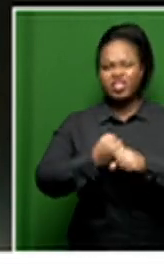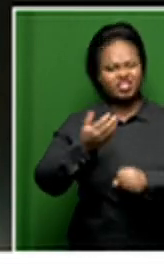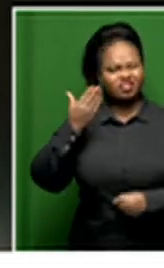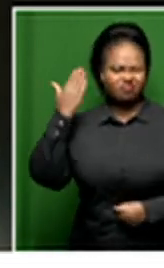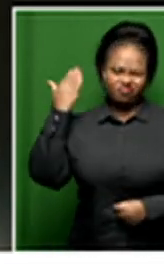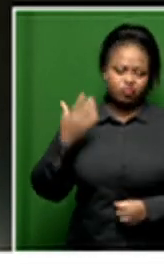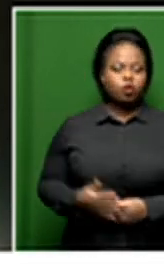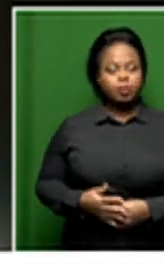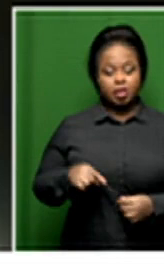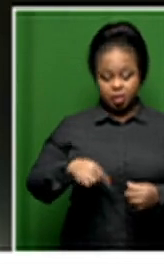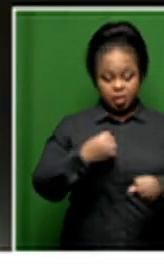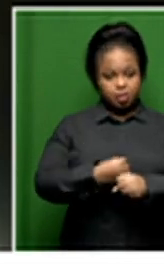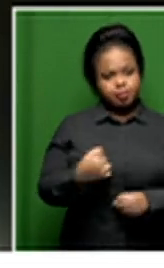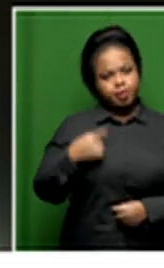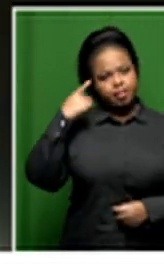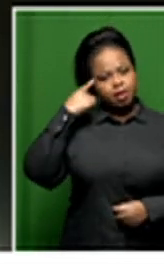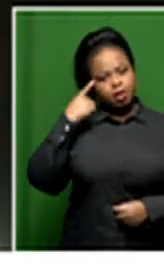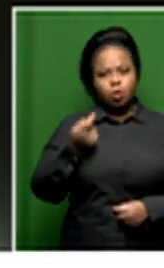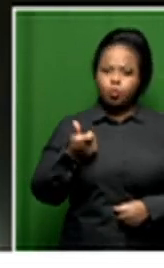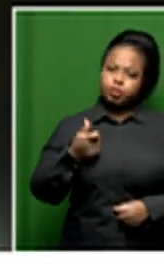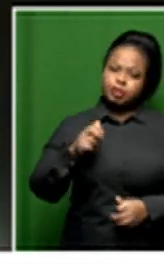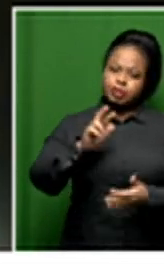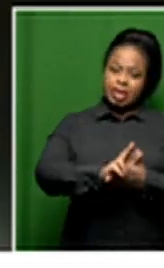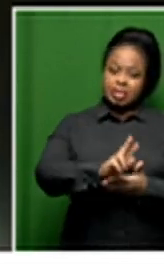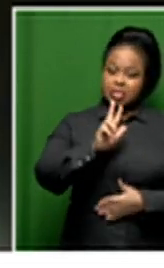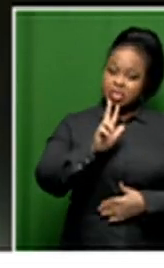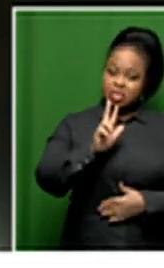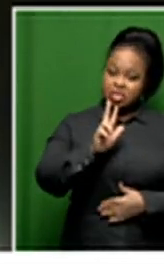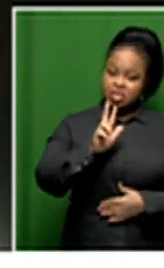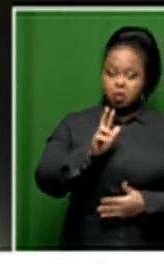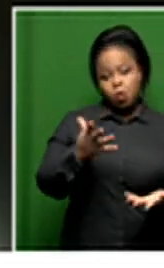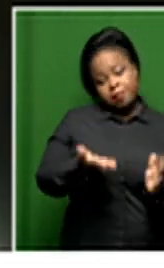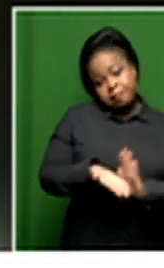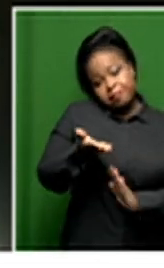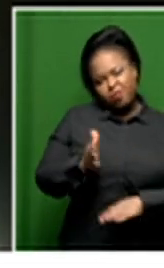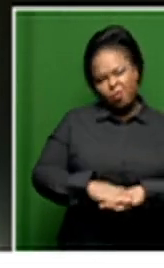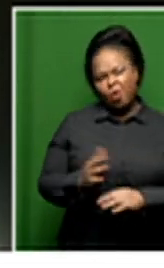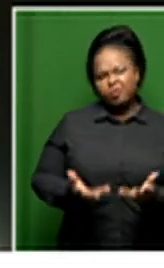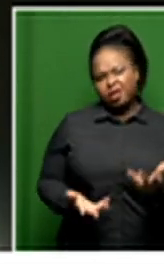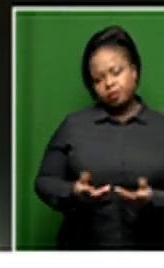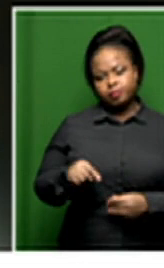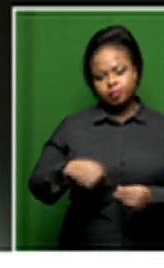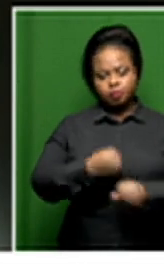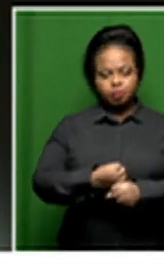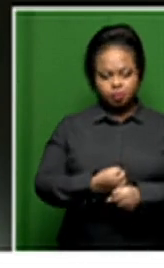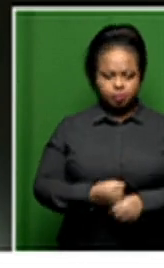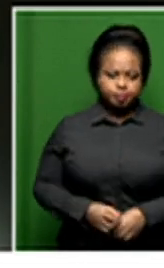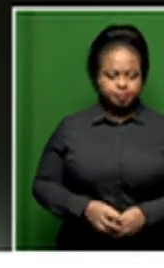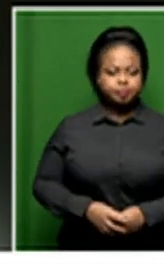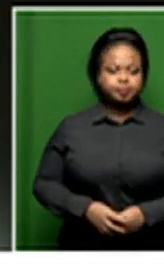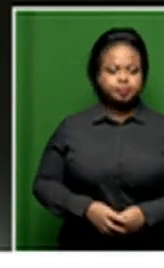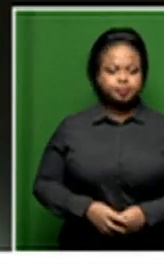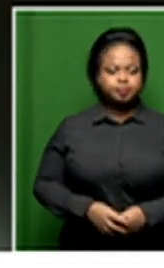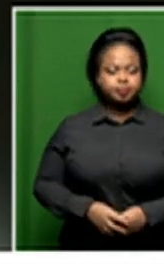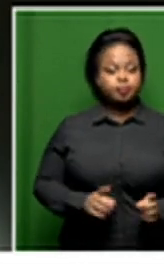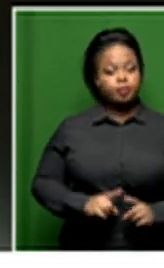years. This year, I think it's been at about 18. It might have gone up. That happened this year, but